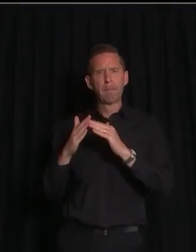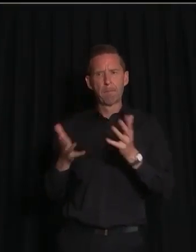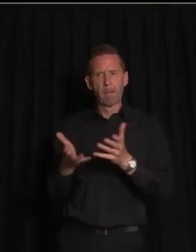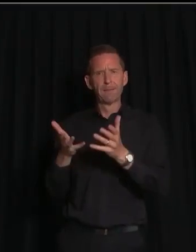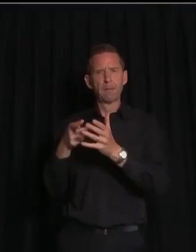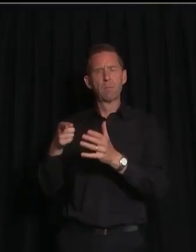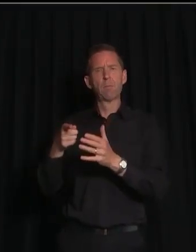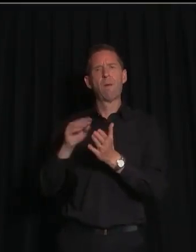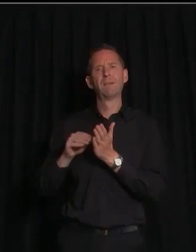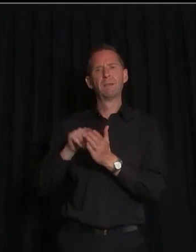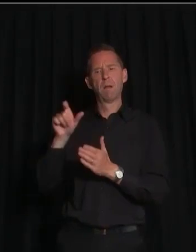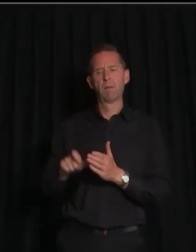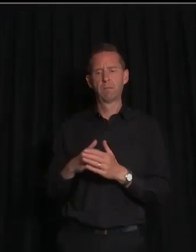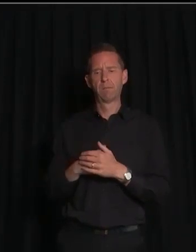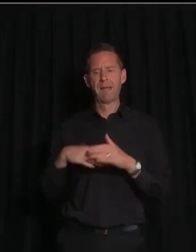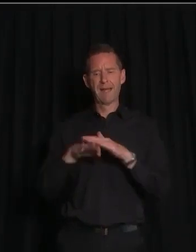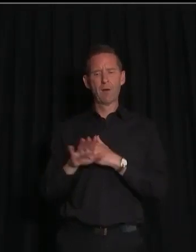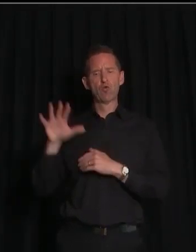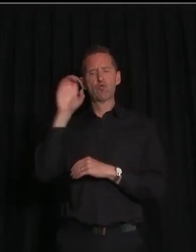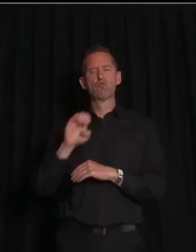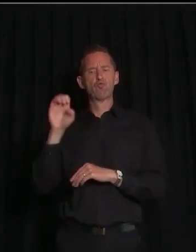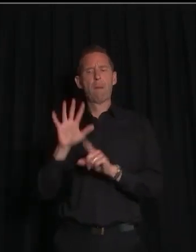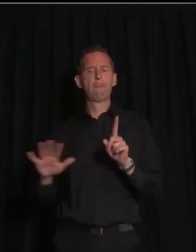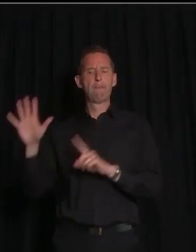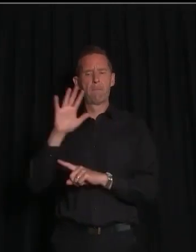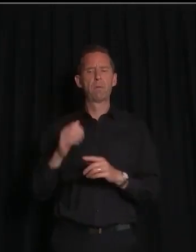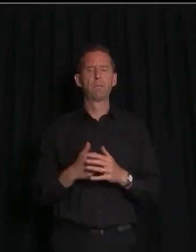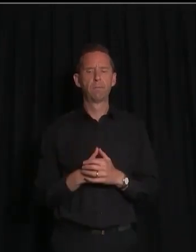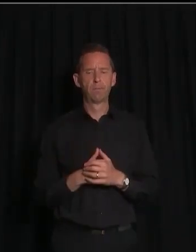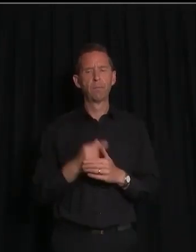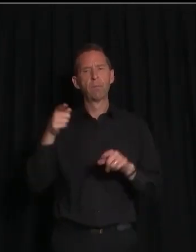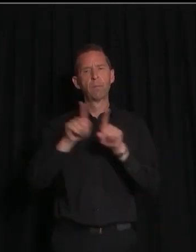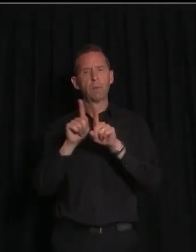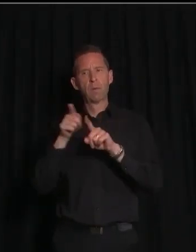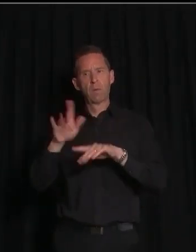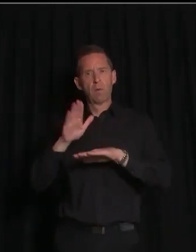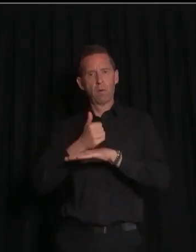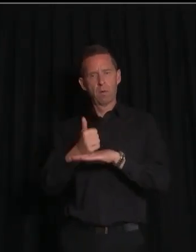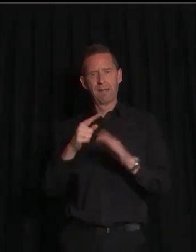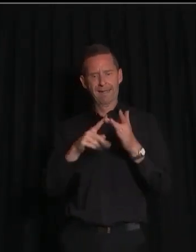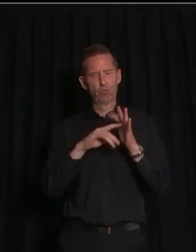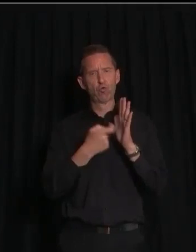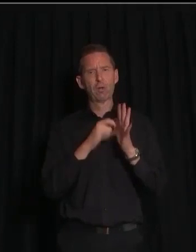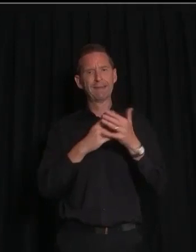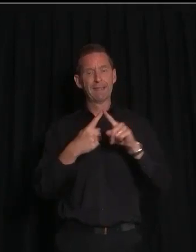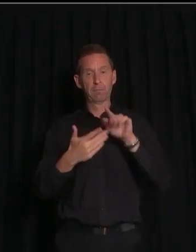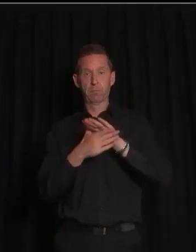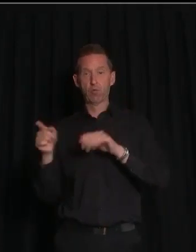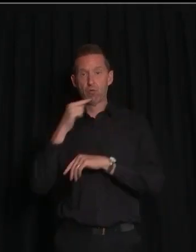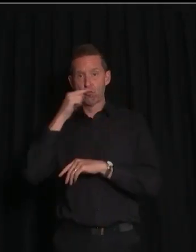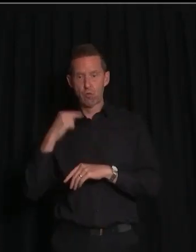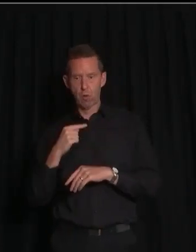of OII Europe and is also a co-founder of Intersex Russia,